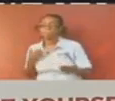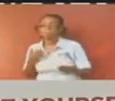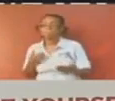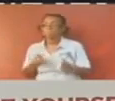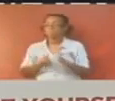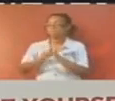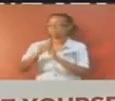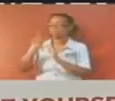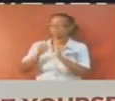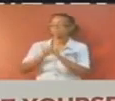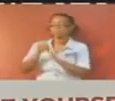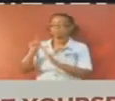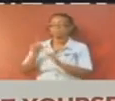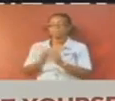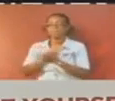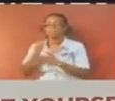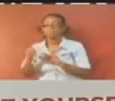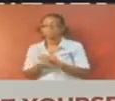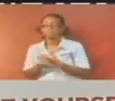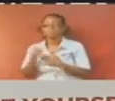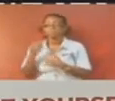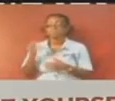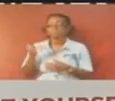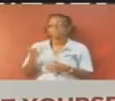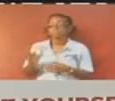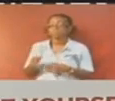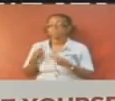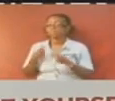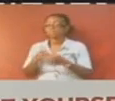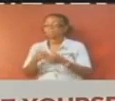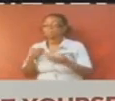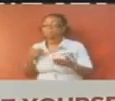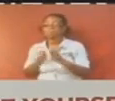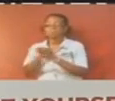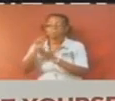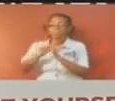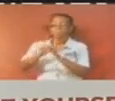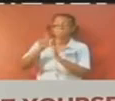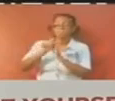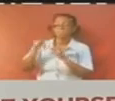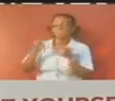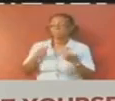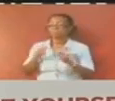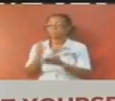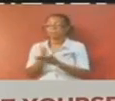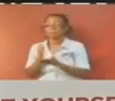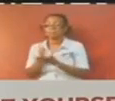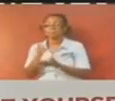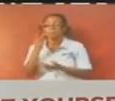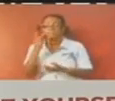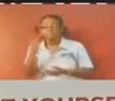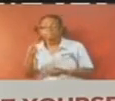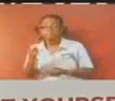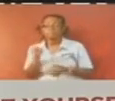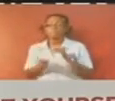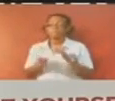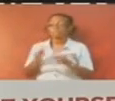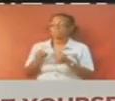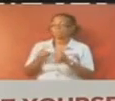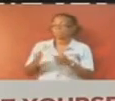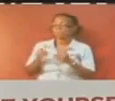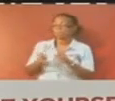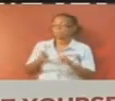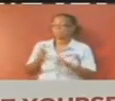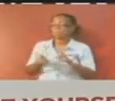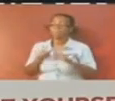we foresaw if the public continued to behave the way they were behaving, this would have been the